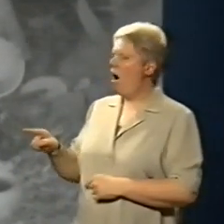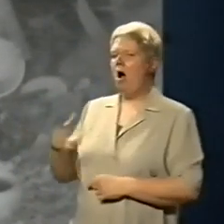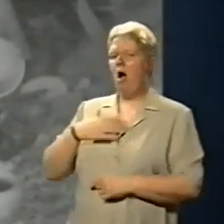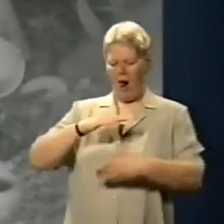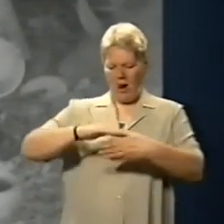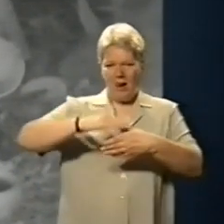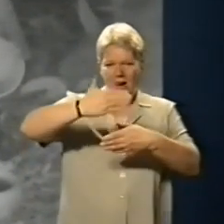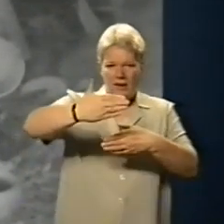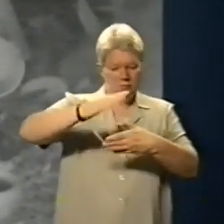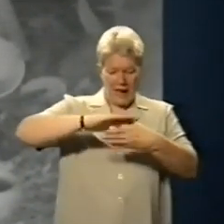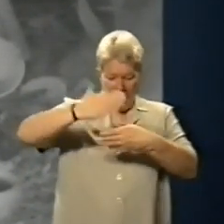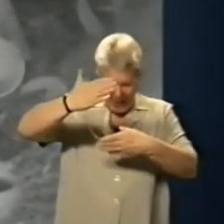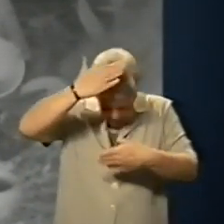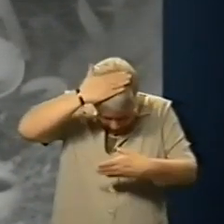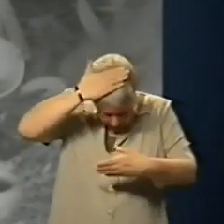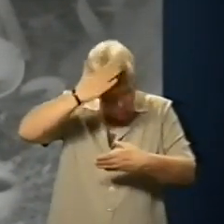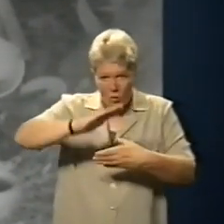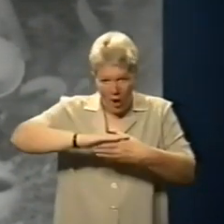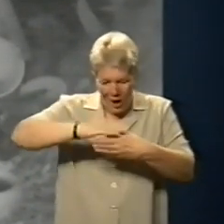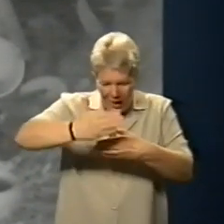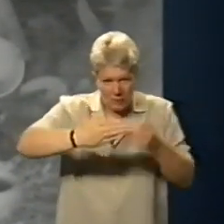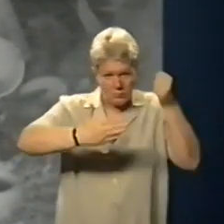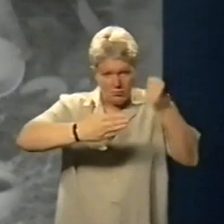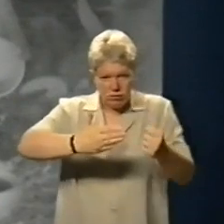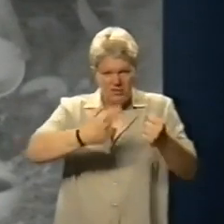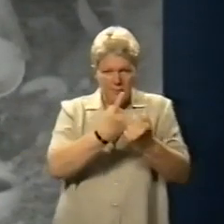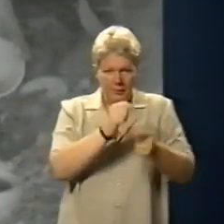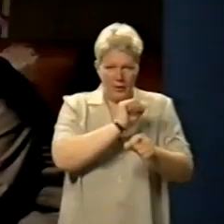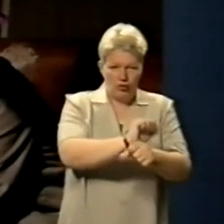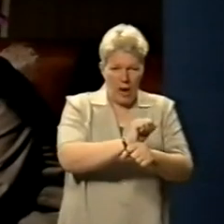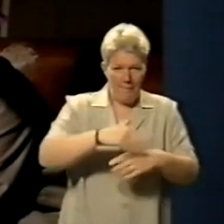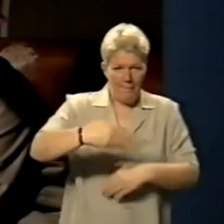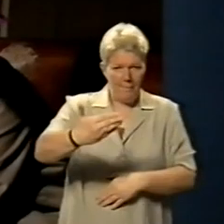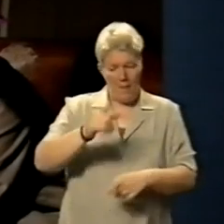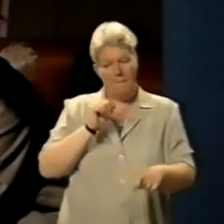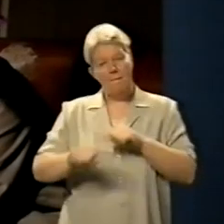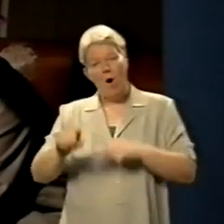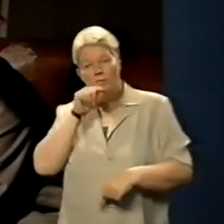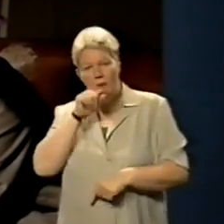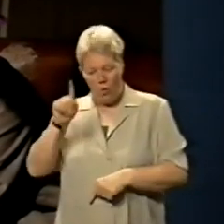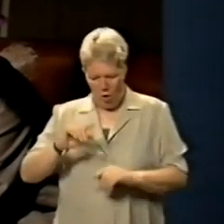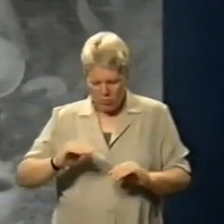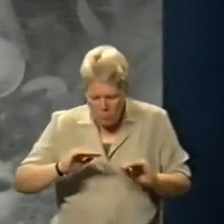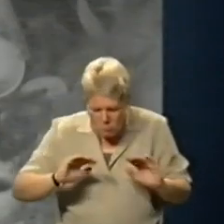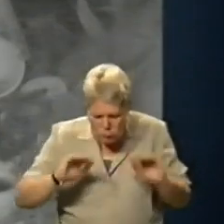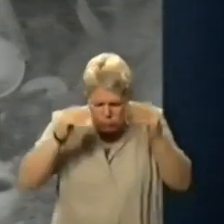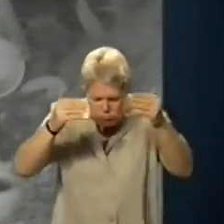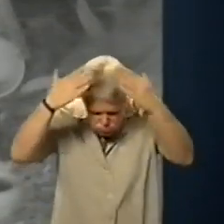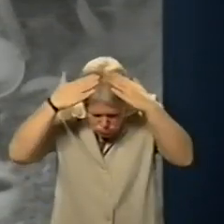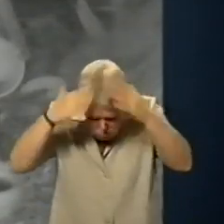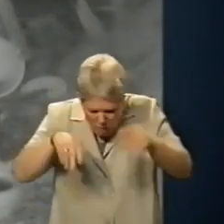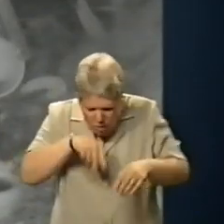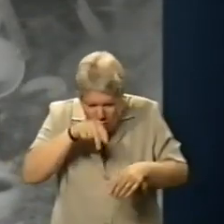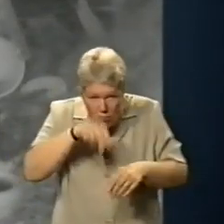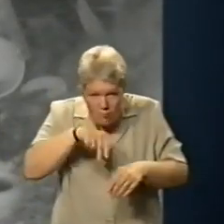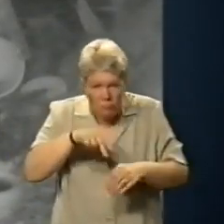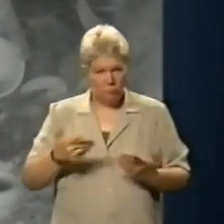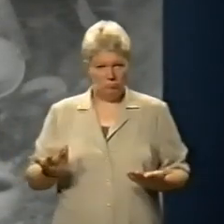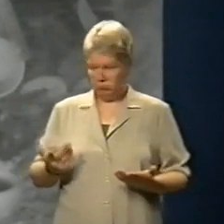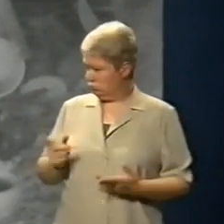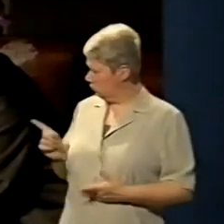so it's open. Normally, the birds will just... They'll just open the lid, and they'll just feed with the lid resting on the back of their head,